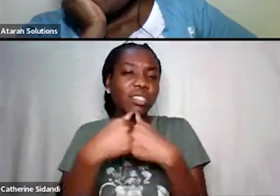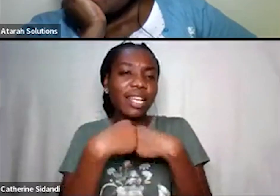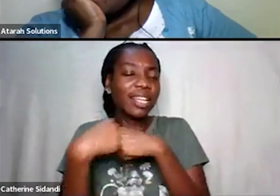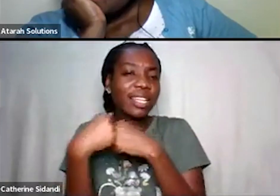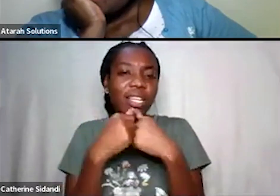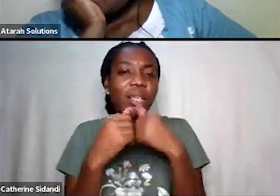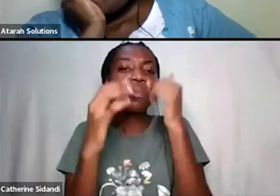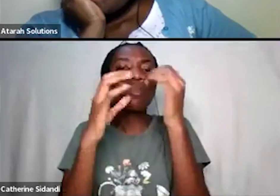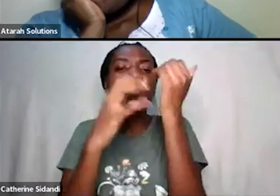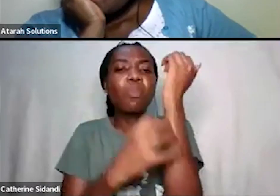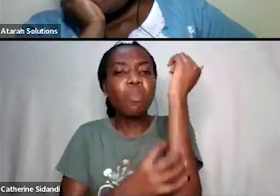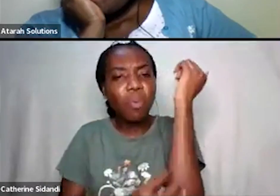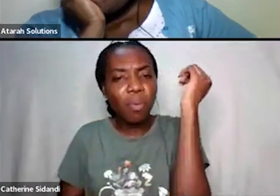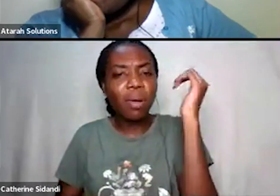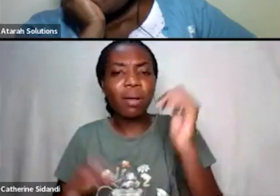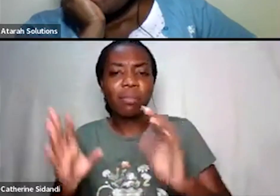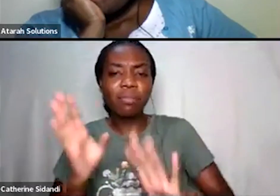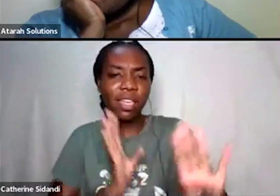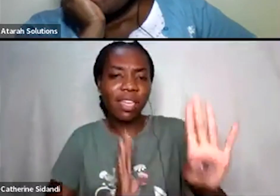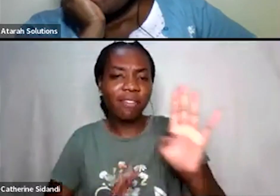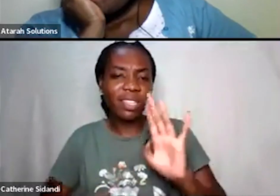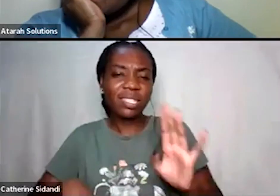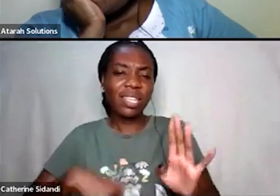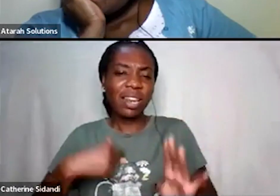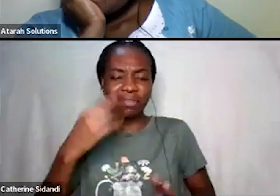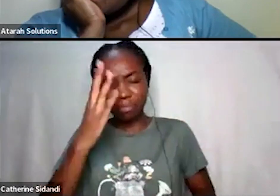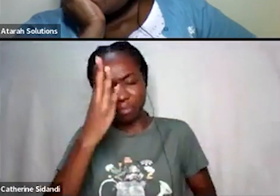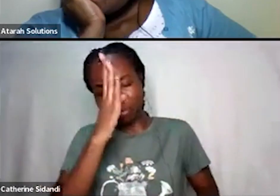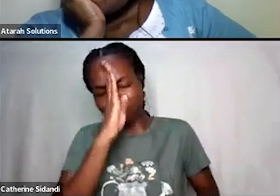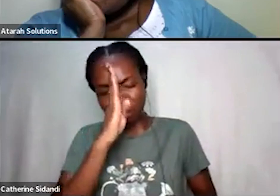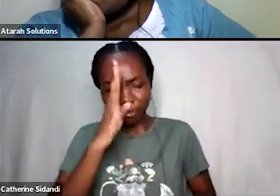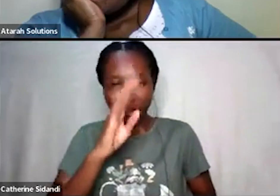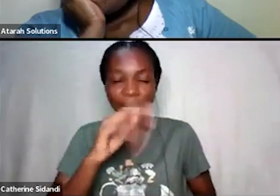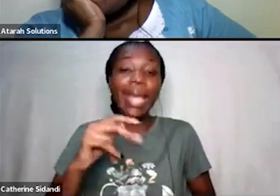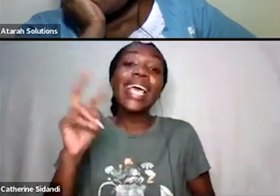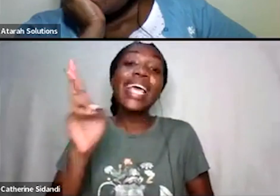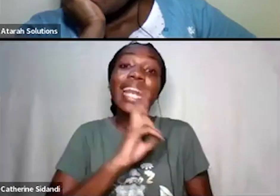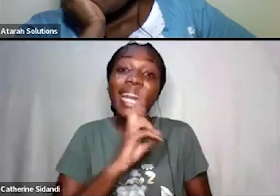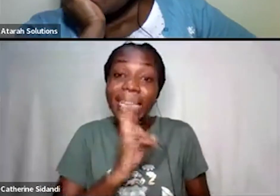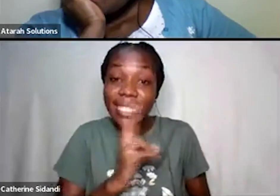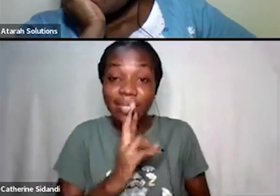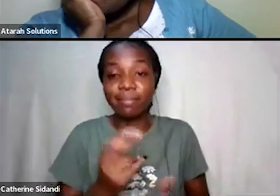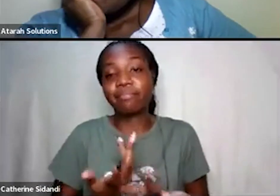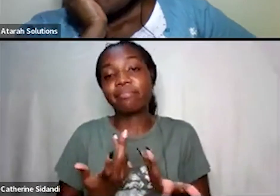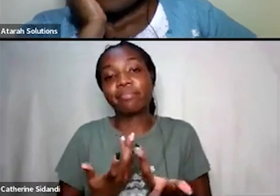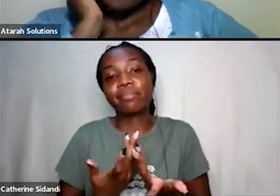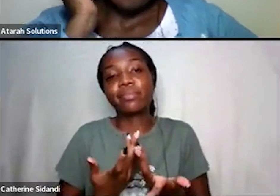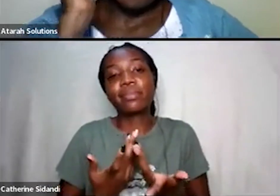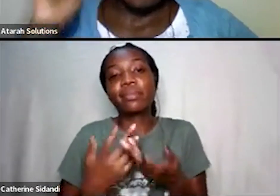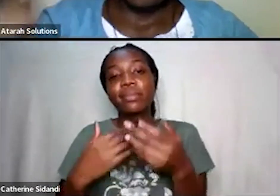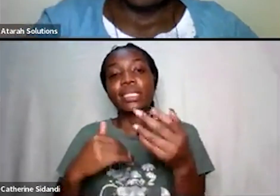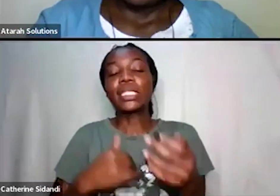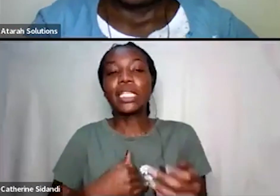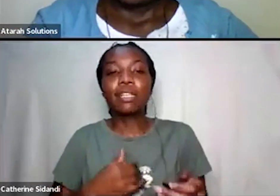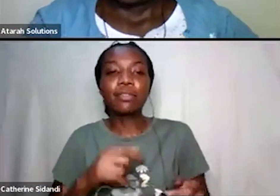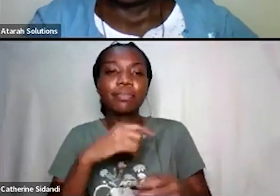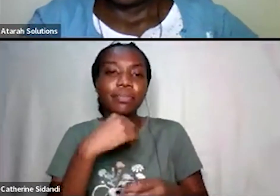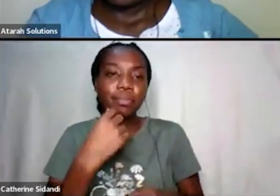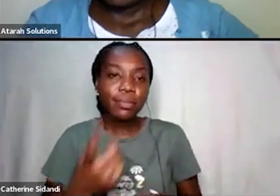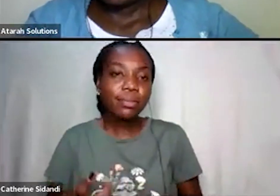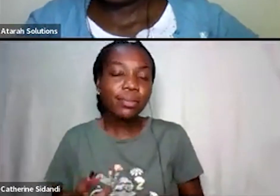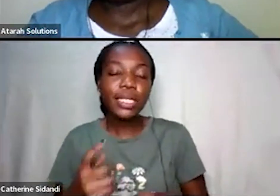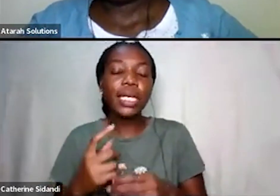etiquette, self-doubt, taking risks. We have Lily saying imposter